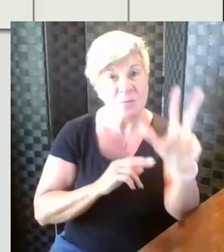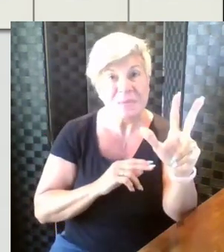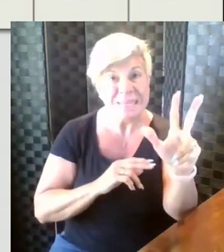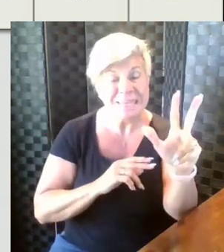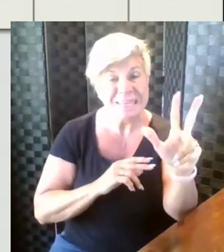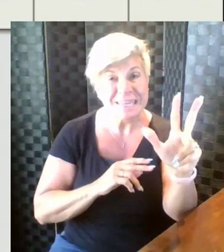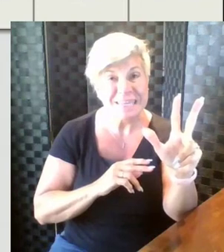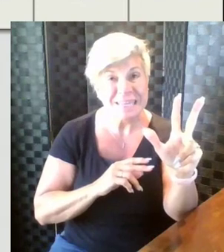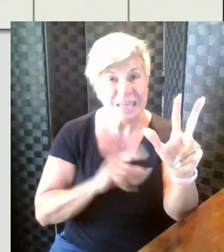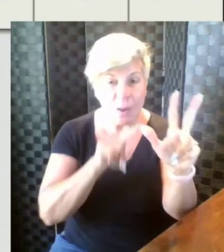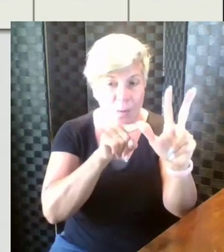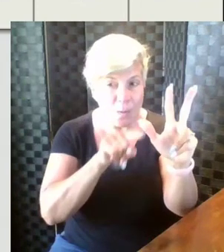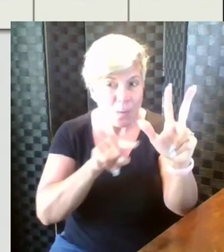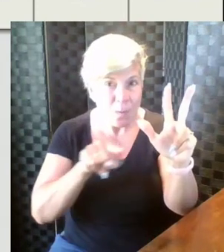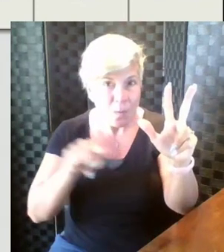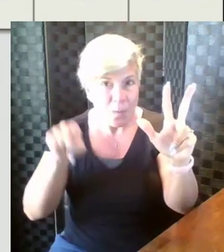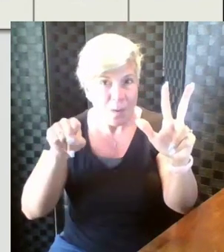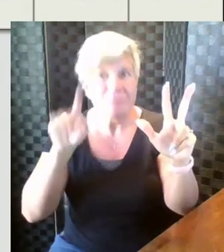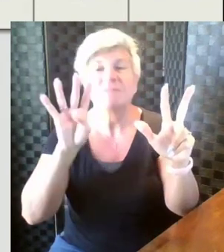3,